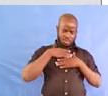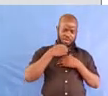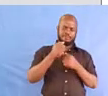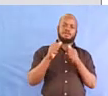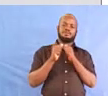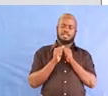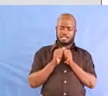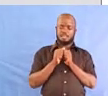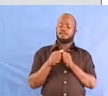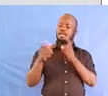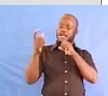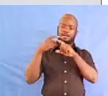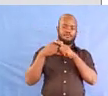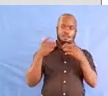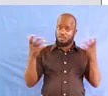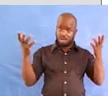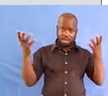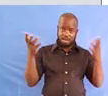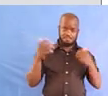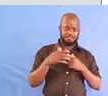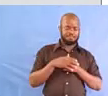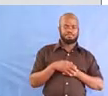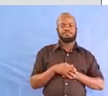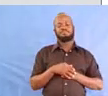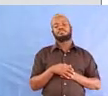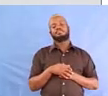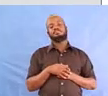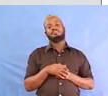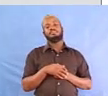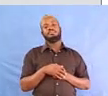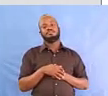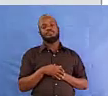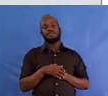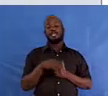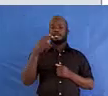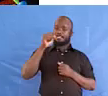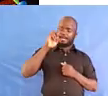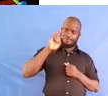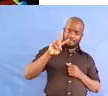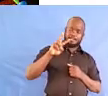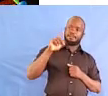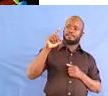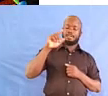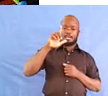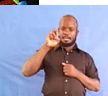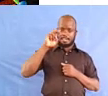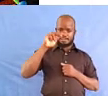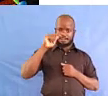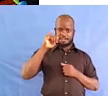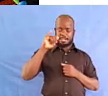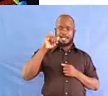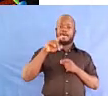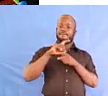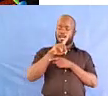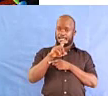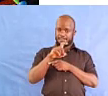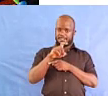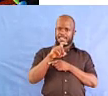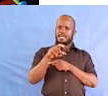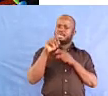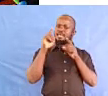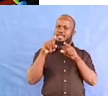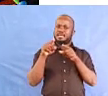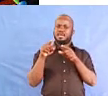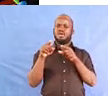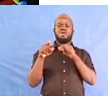can finally start to say with some confidence where HIV came from. HIV is a lentivirus on the basis of